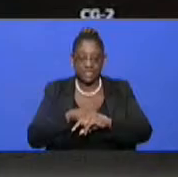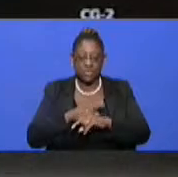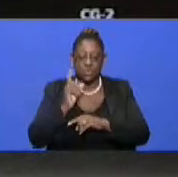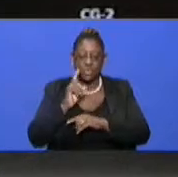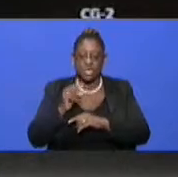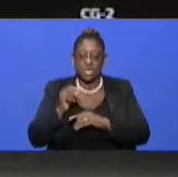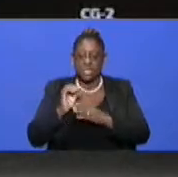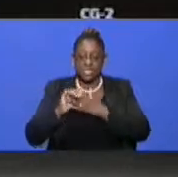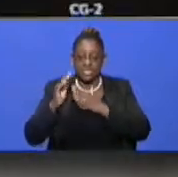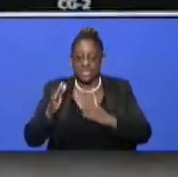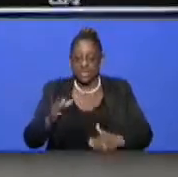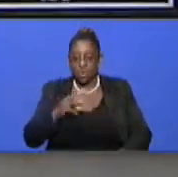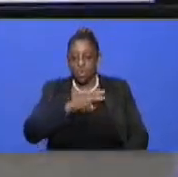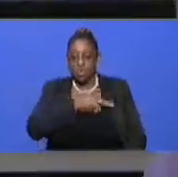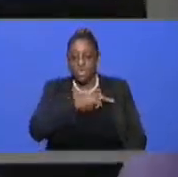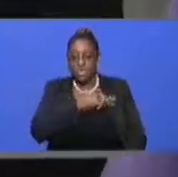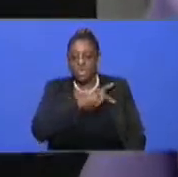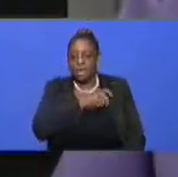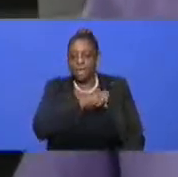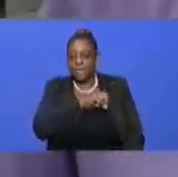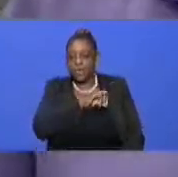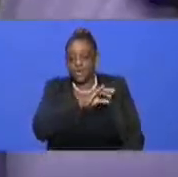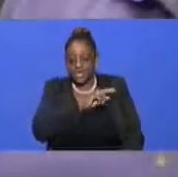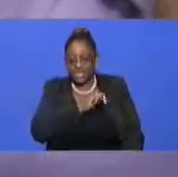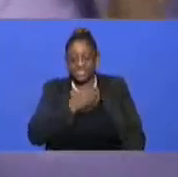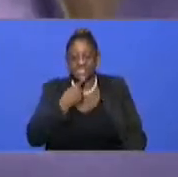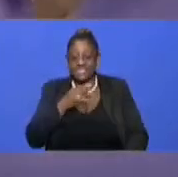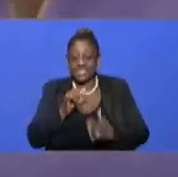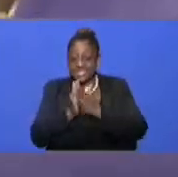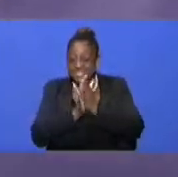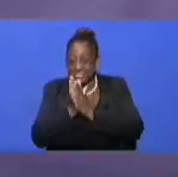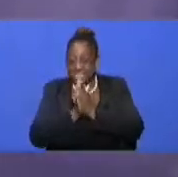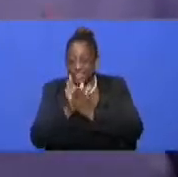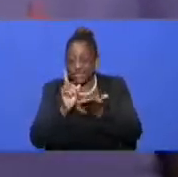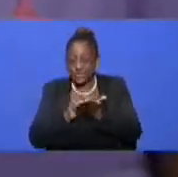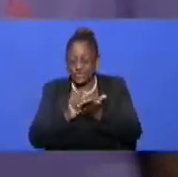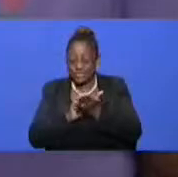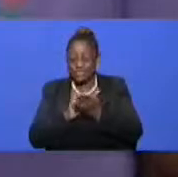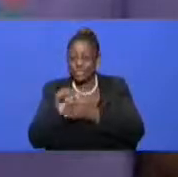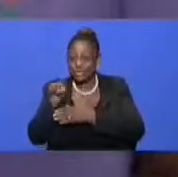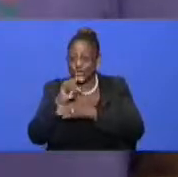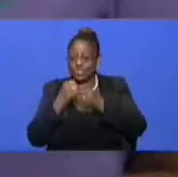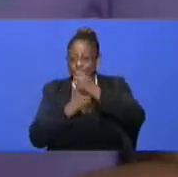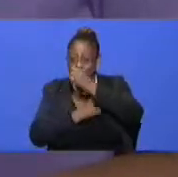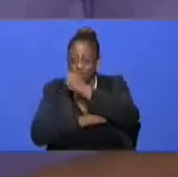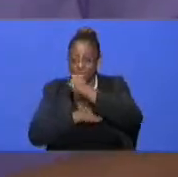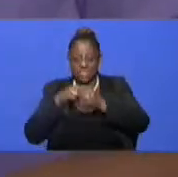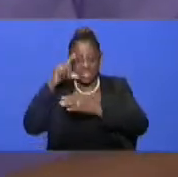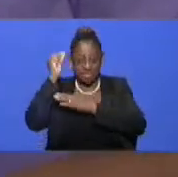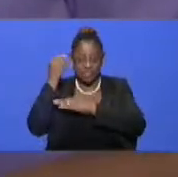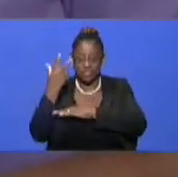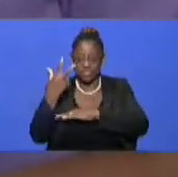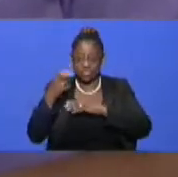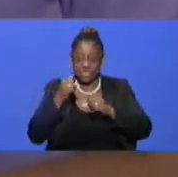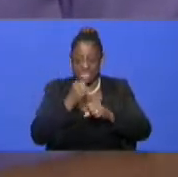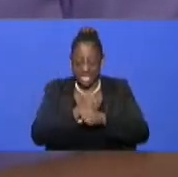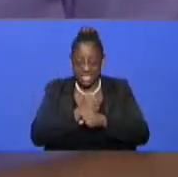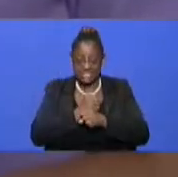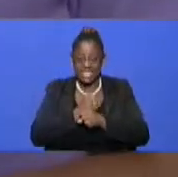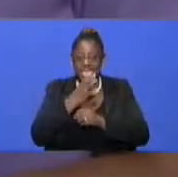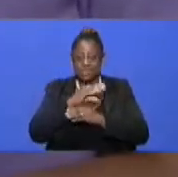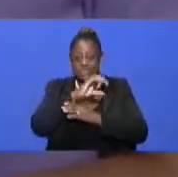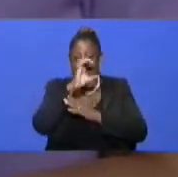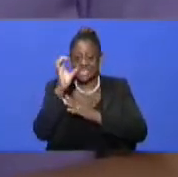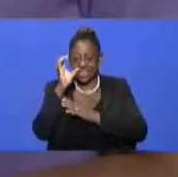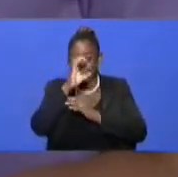its president, Ms. Wendy Poitier. Of course, this is exciting news for you. You've been supported by the government for 3 years. That's correct. We are